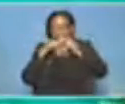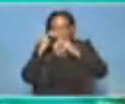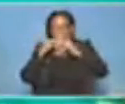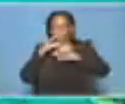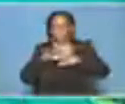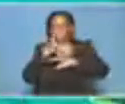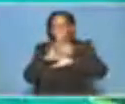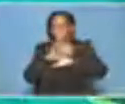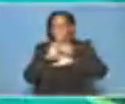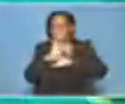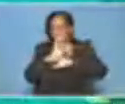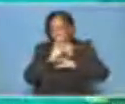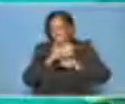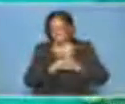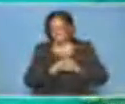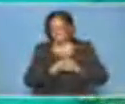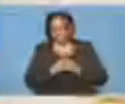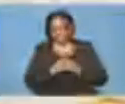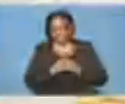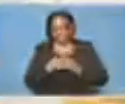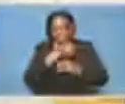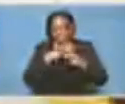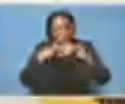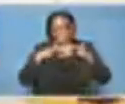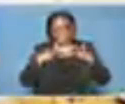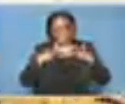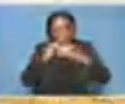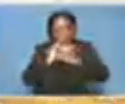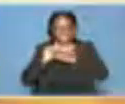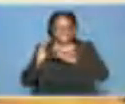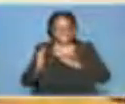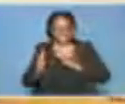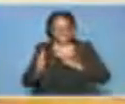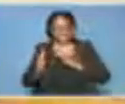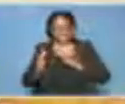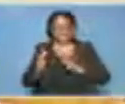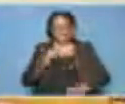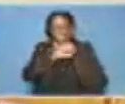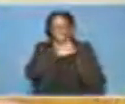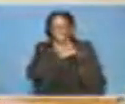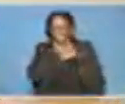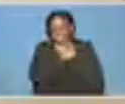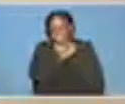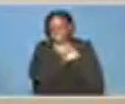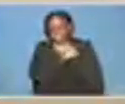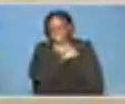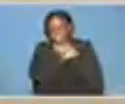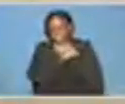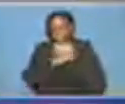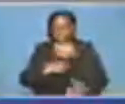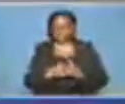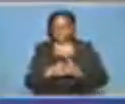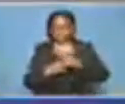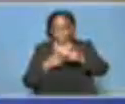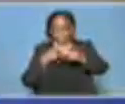Paradise Island. RCI's Senior Vice President and Chief Product Innovation Officer, Jay Schneider. We